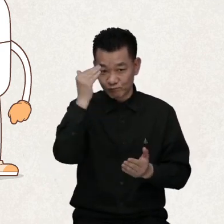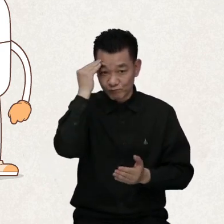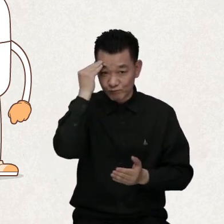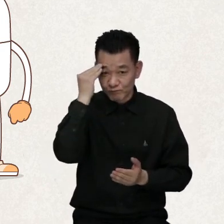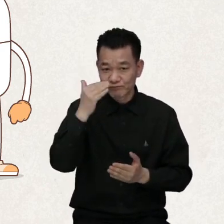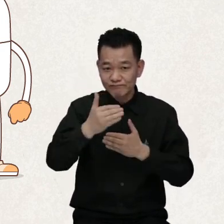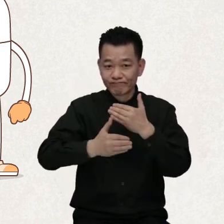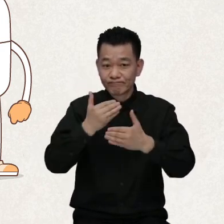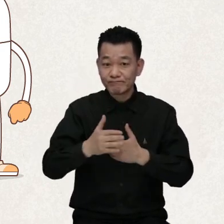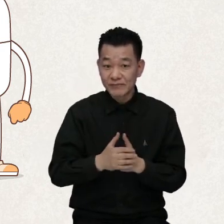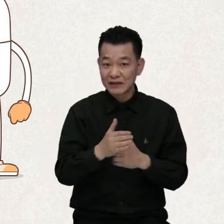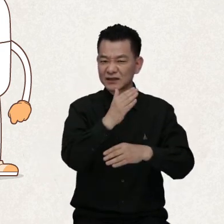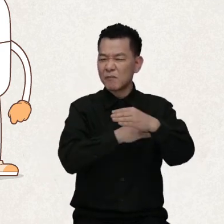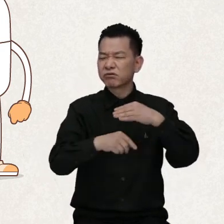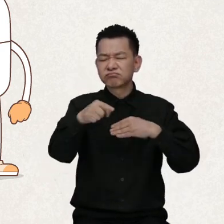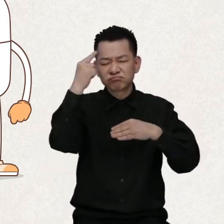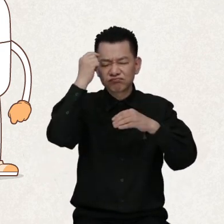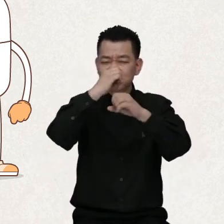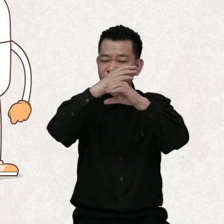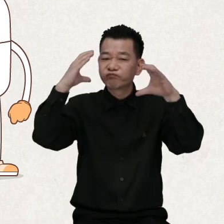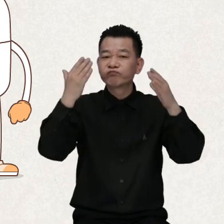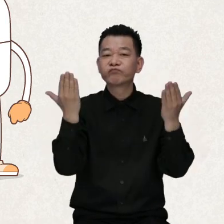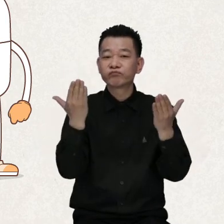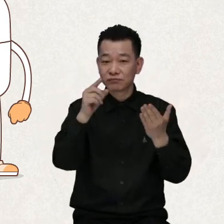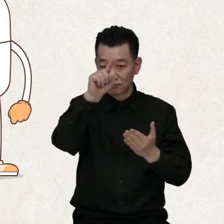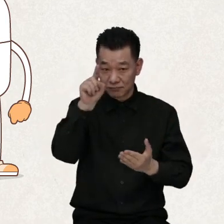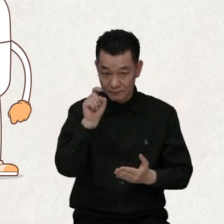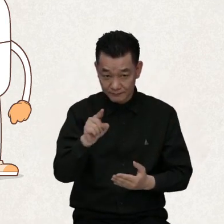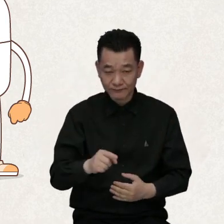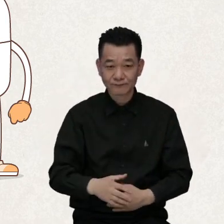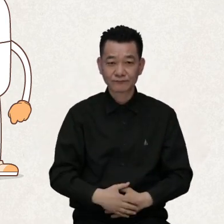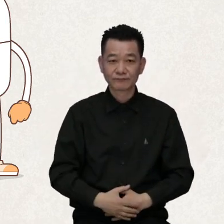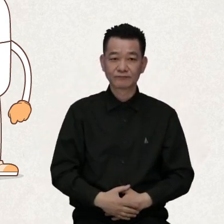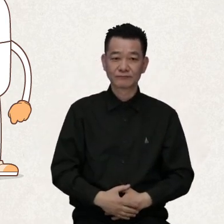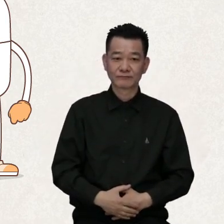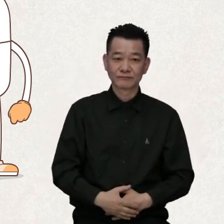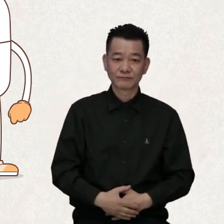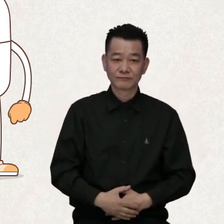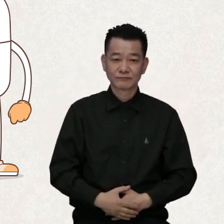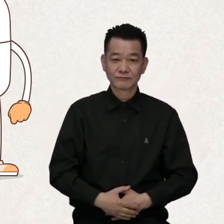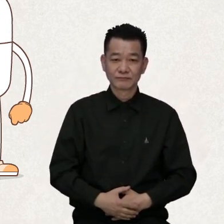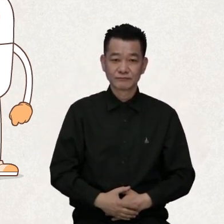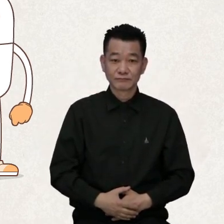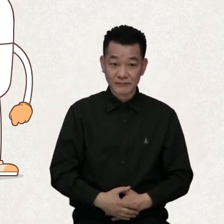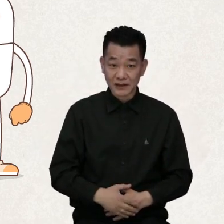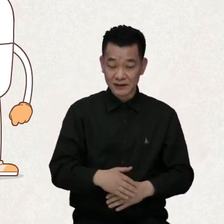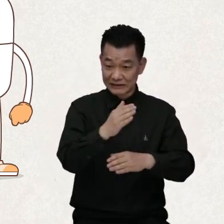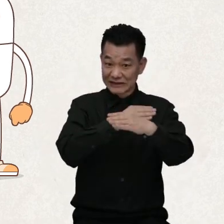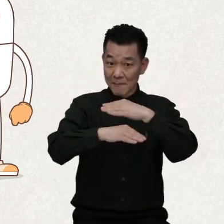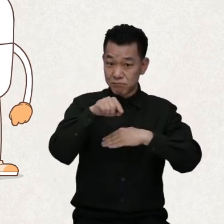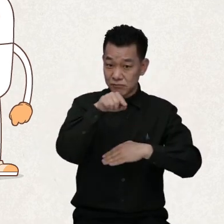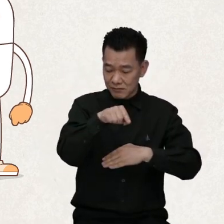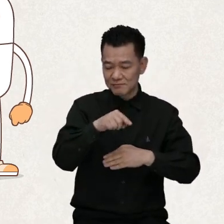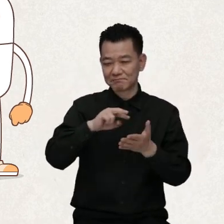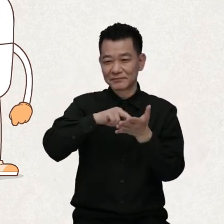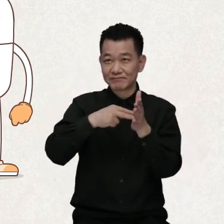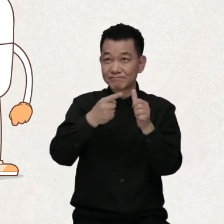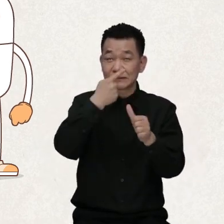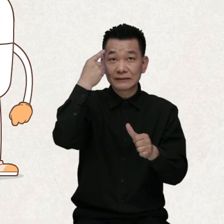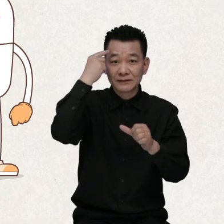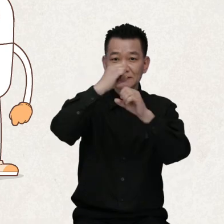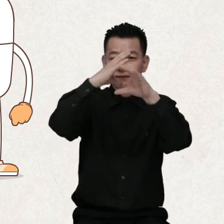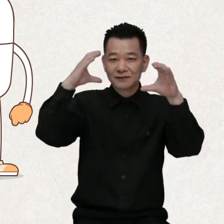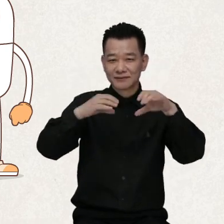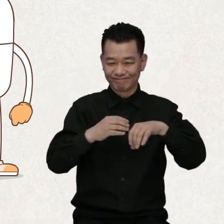are. What comes to your mind when you hear the persons with disabilities? Well, the word persons with